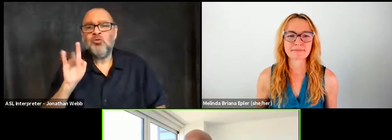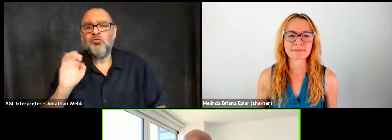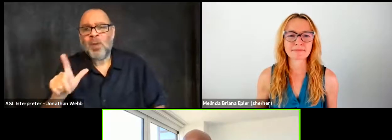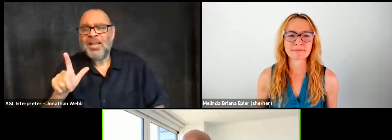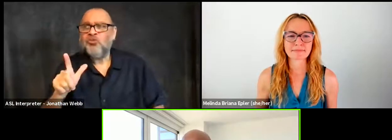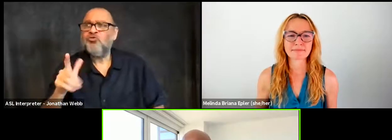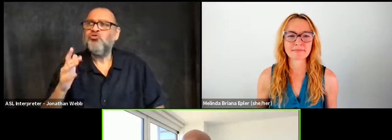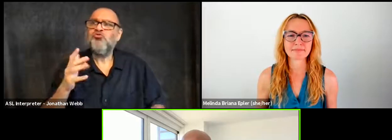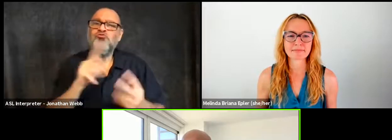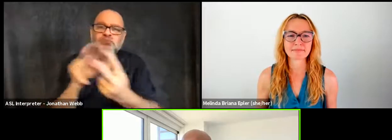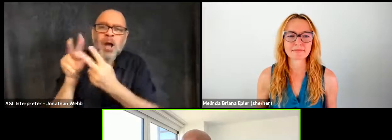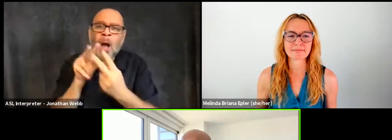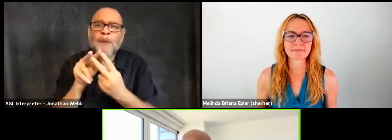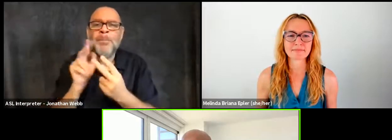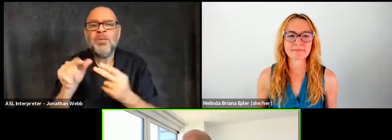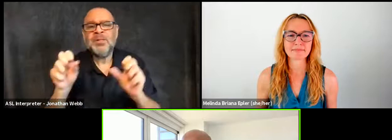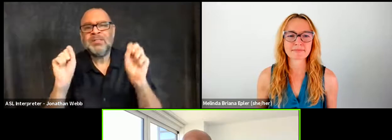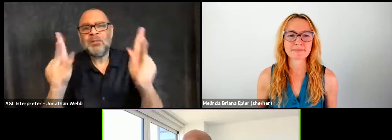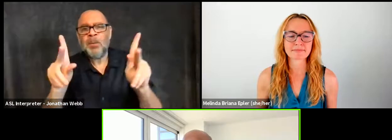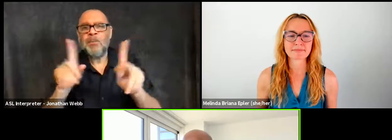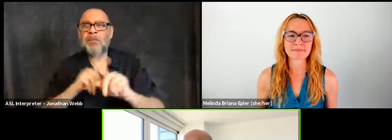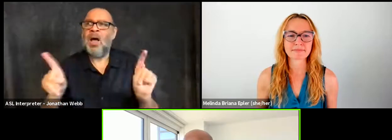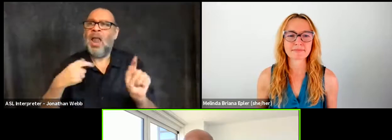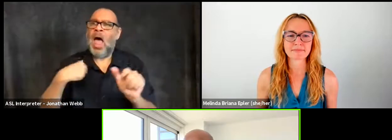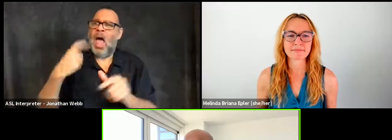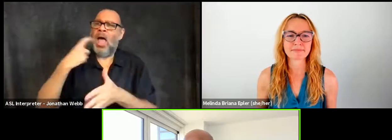it's, I'm aware of it, and